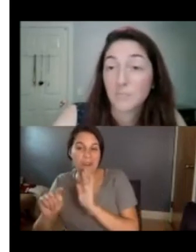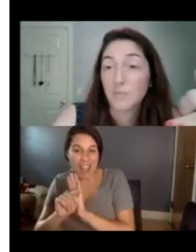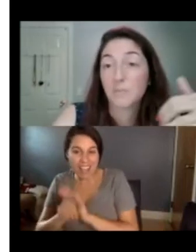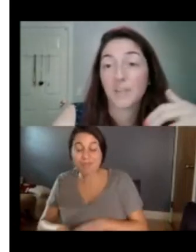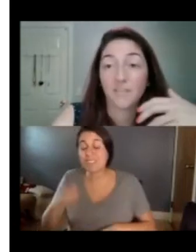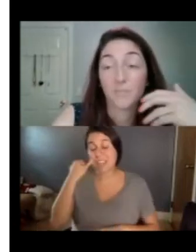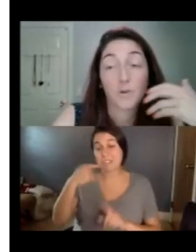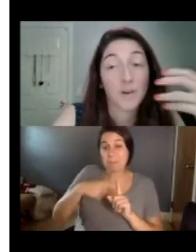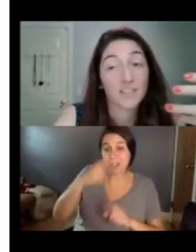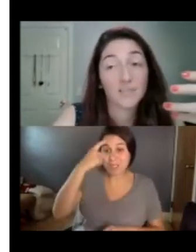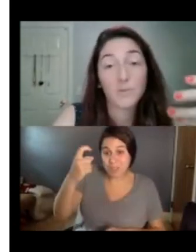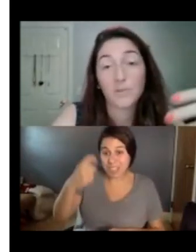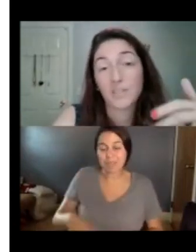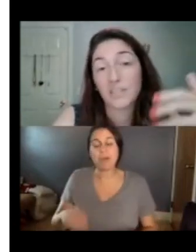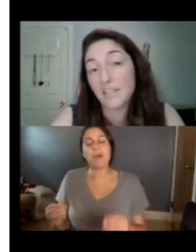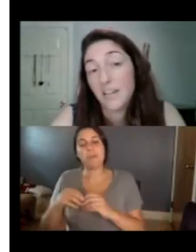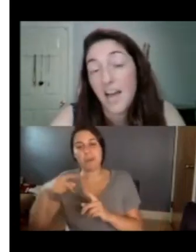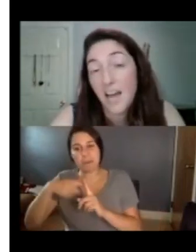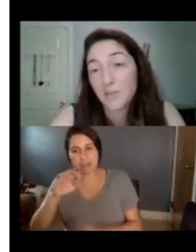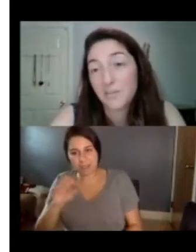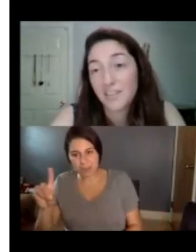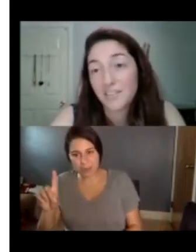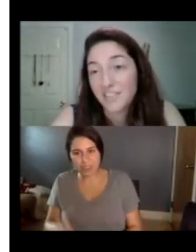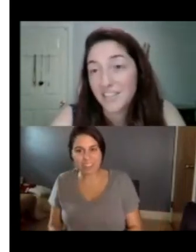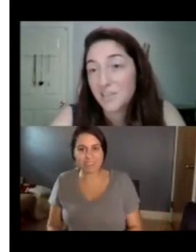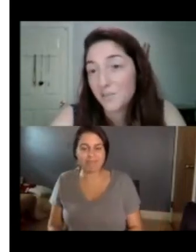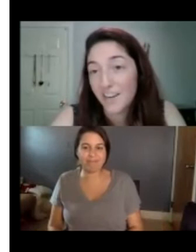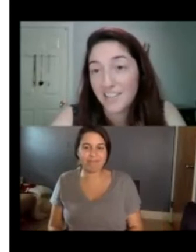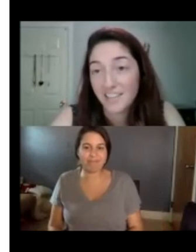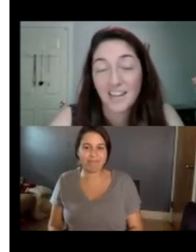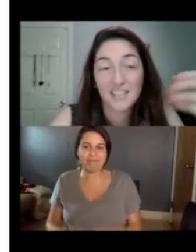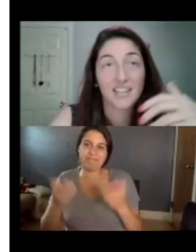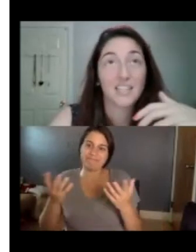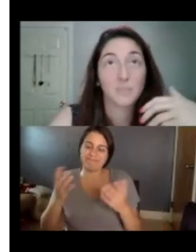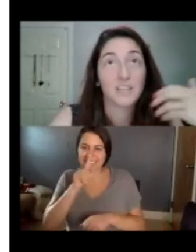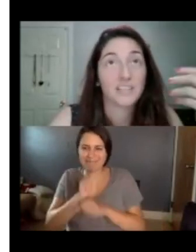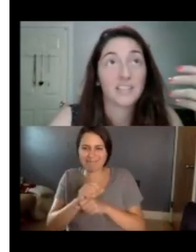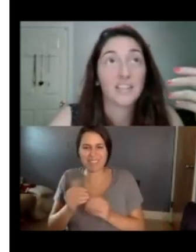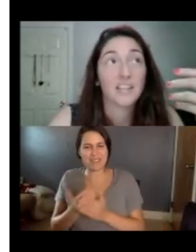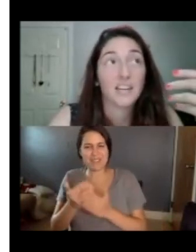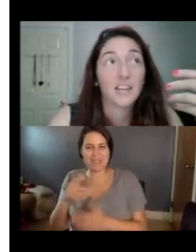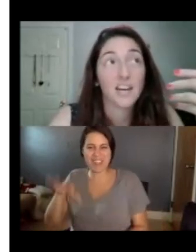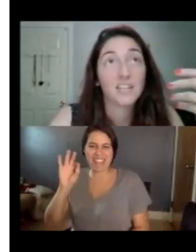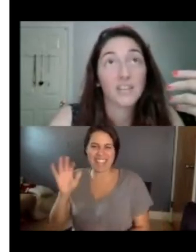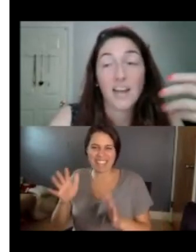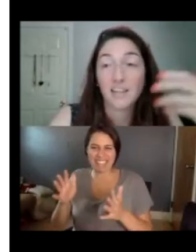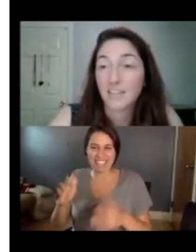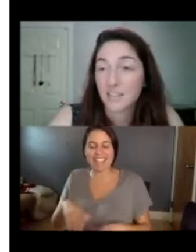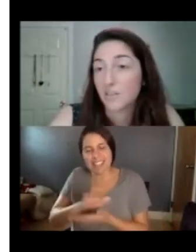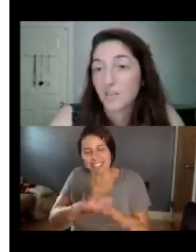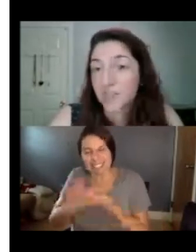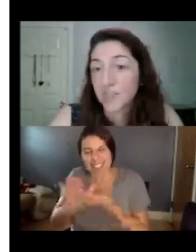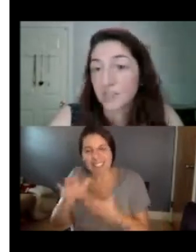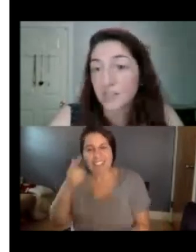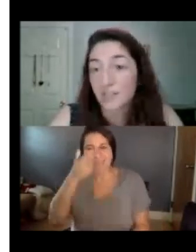positive dreams, people have more positive mood, which is actually a relatively new finding and is nice because it's kind of